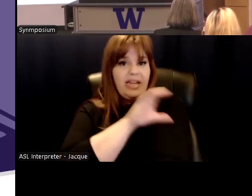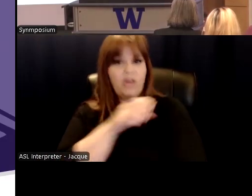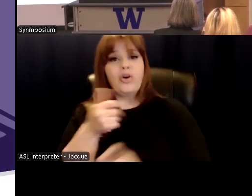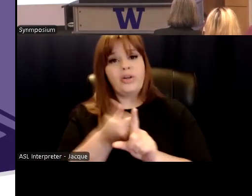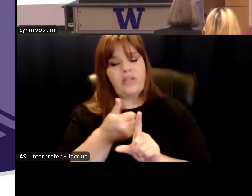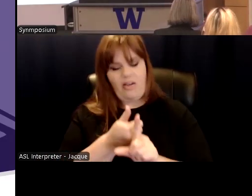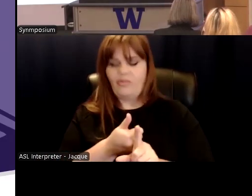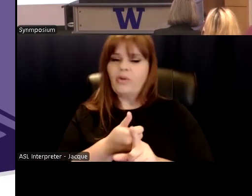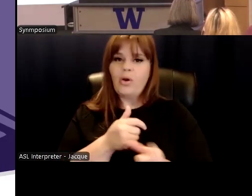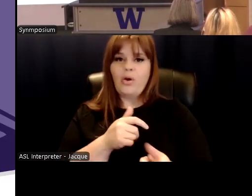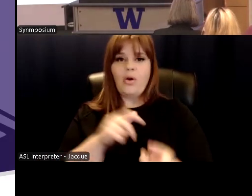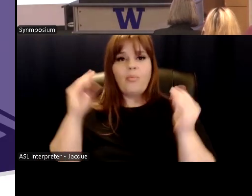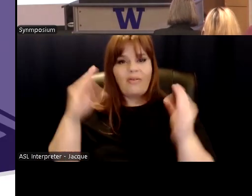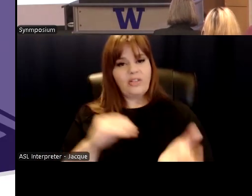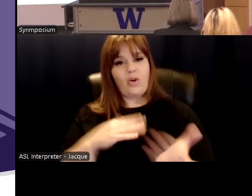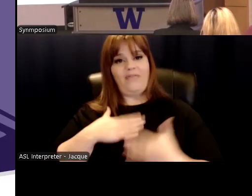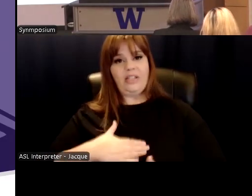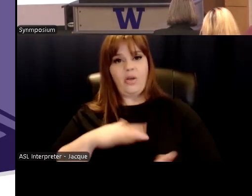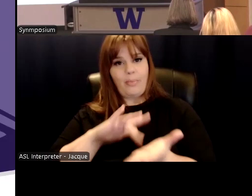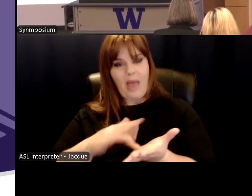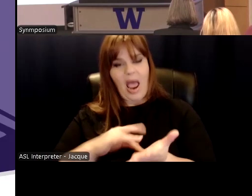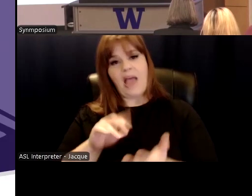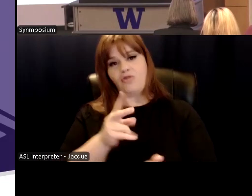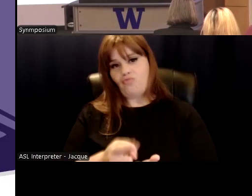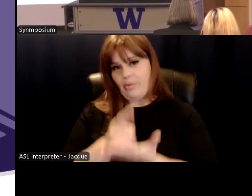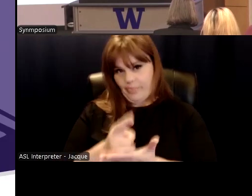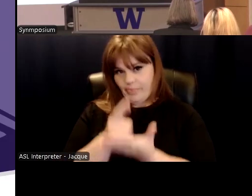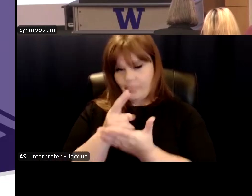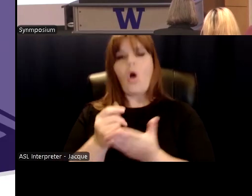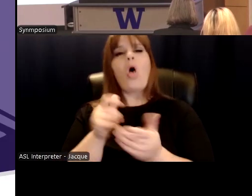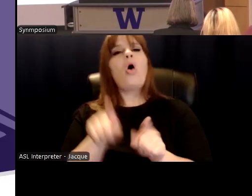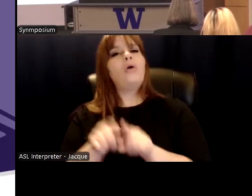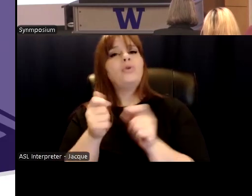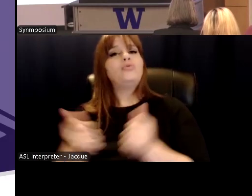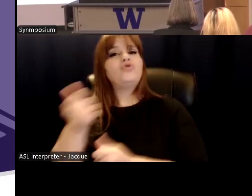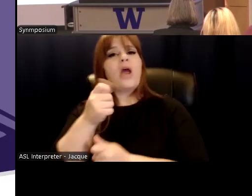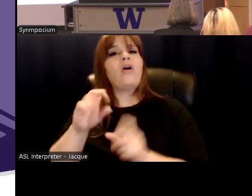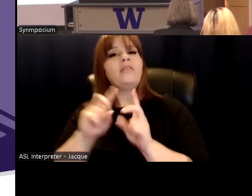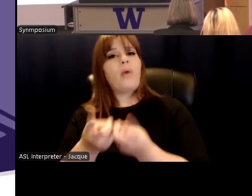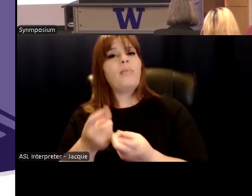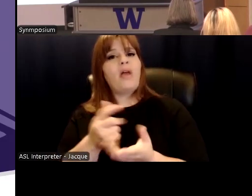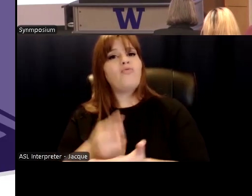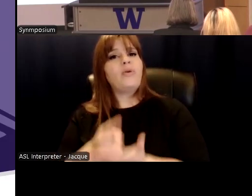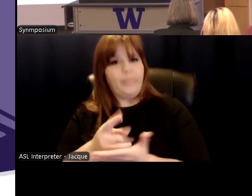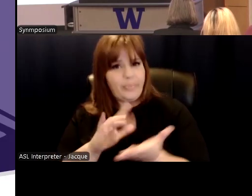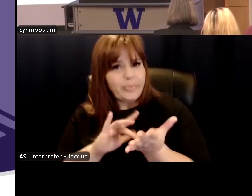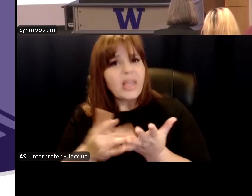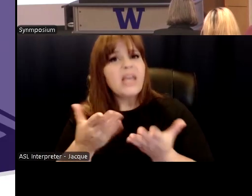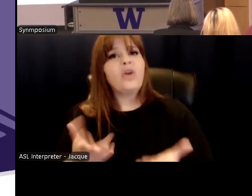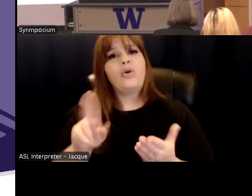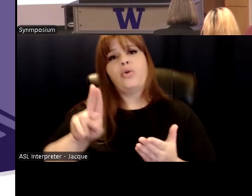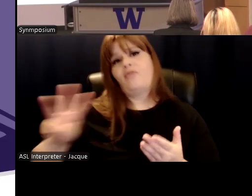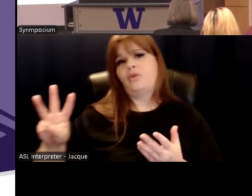physical medicine and rehabilitation and chair of the Department of Rehabilitation Medicine at the University of